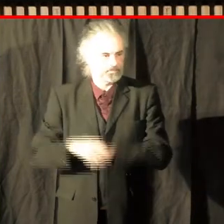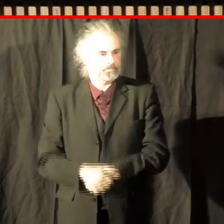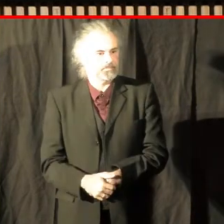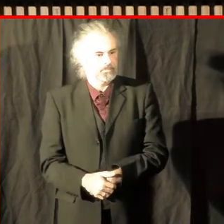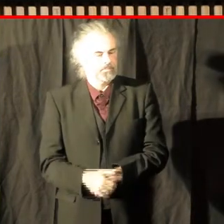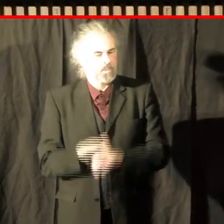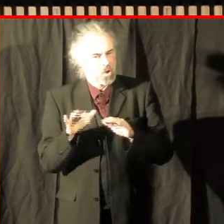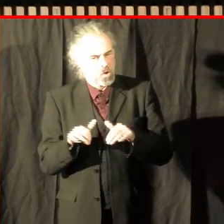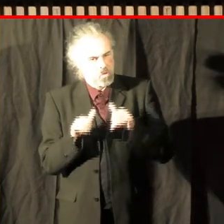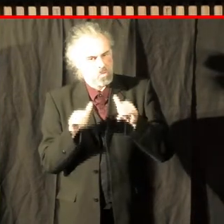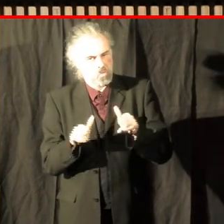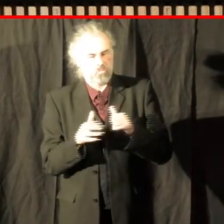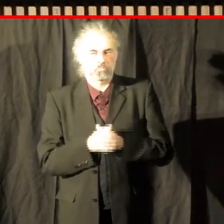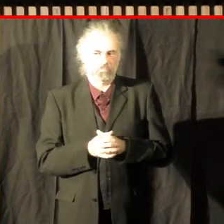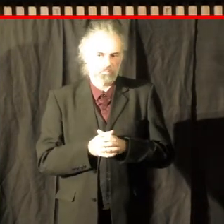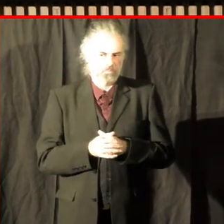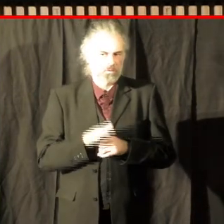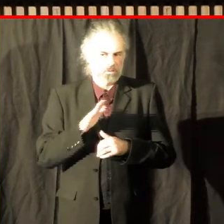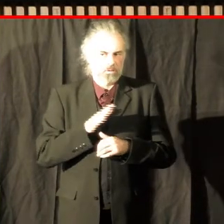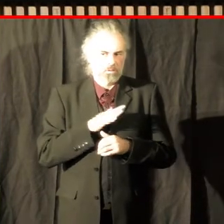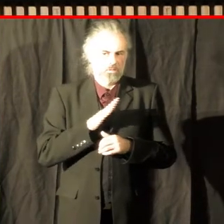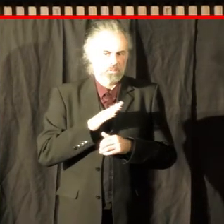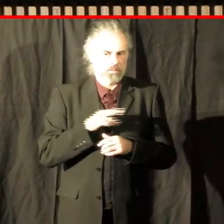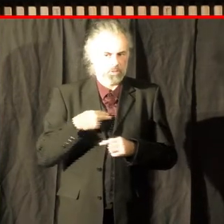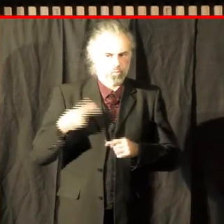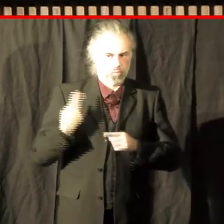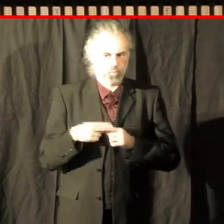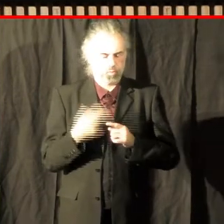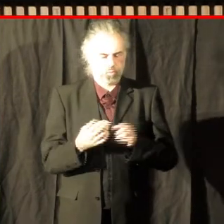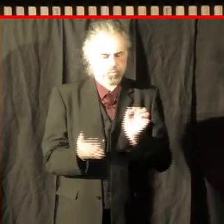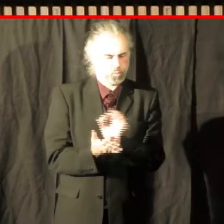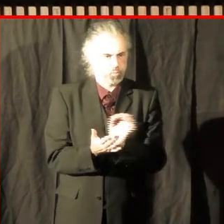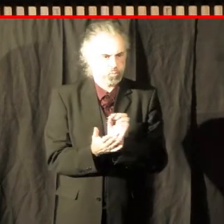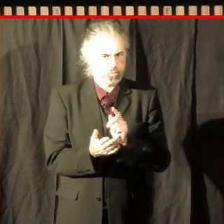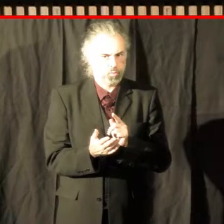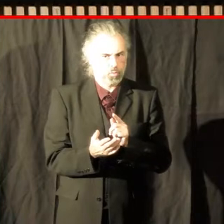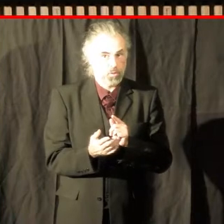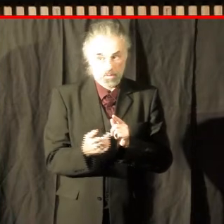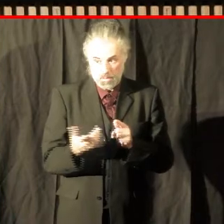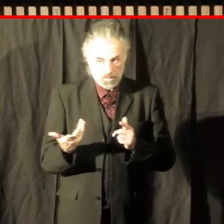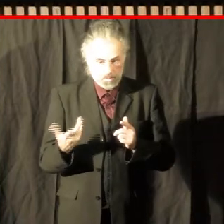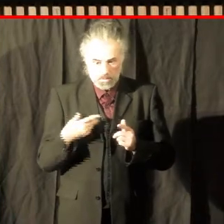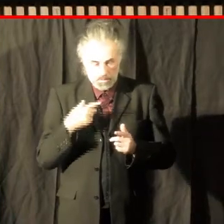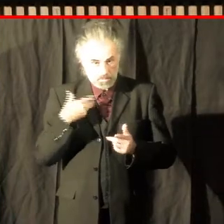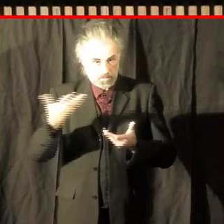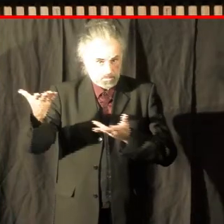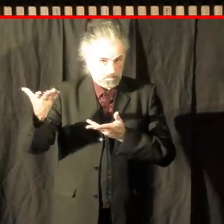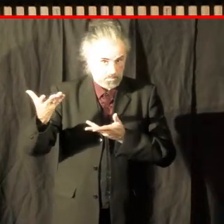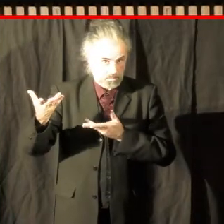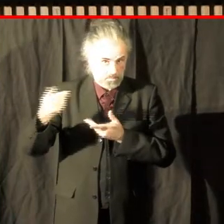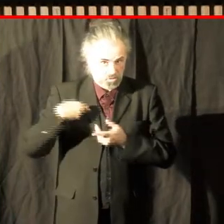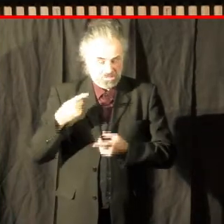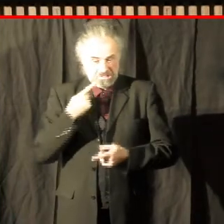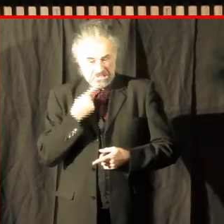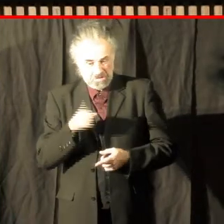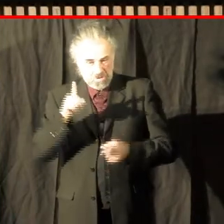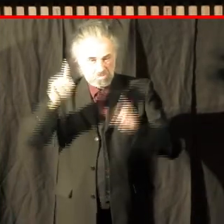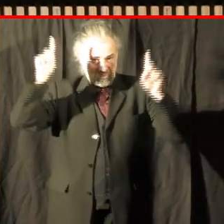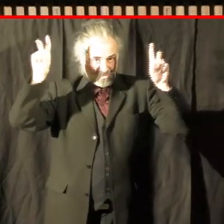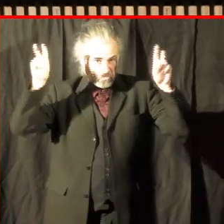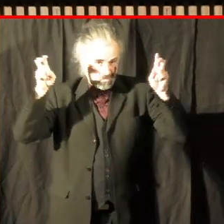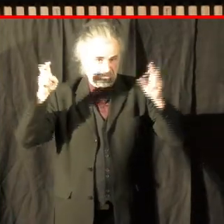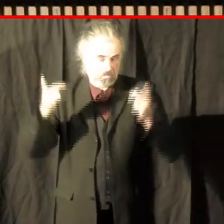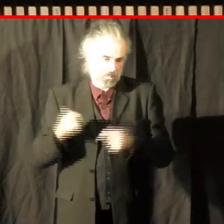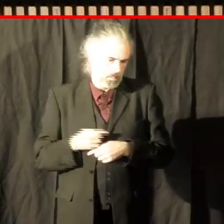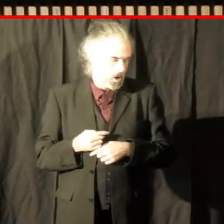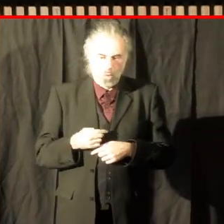Okay. We really need to get this up quite quickly. Is there any chance you could give me a quote instead? Oh, I really don't feel comfortable with that.